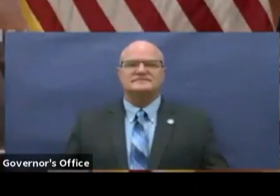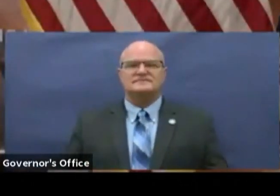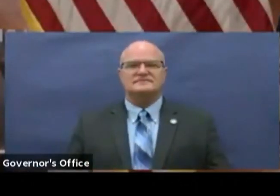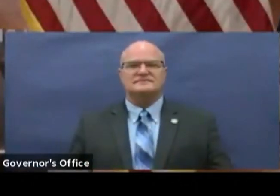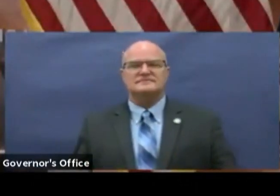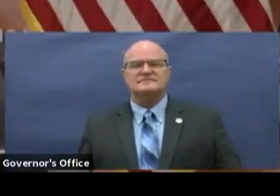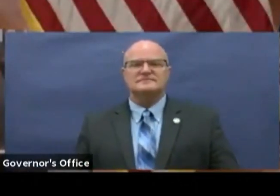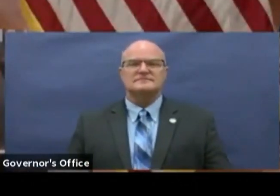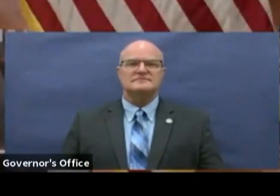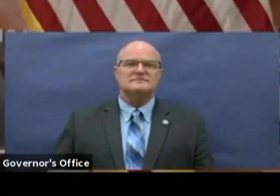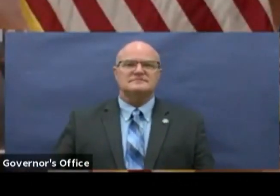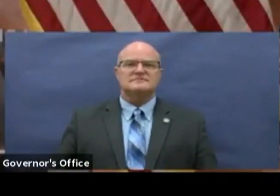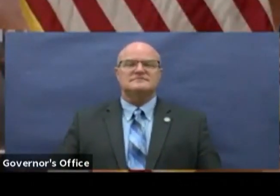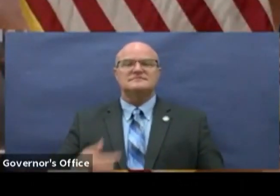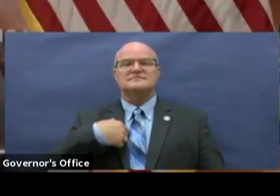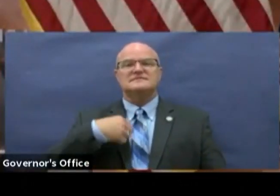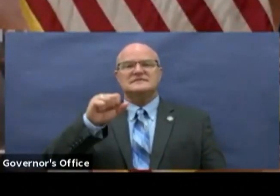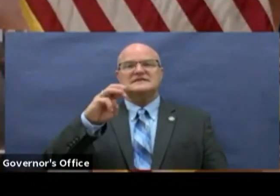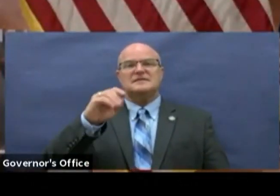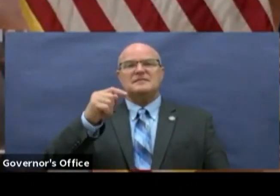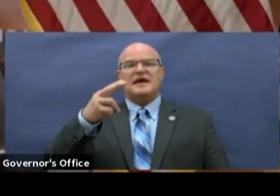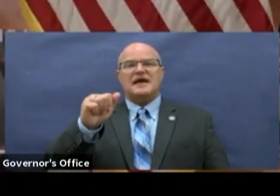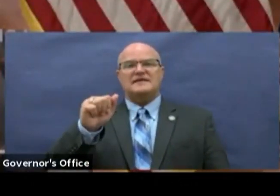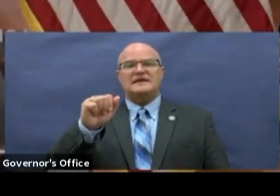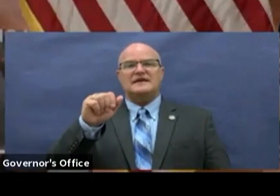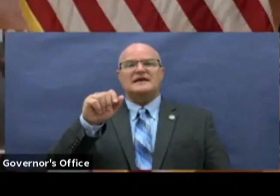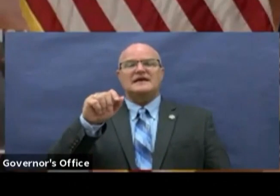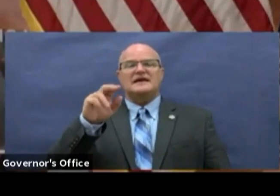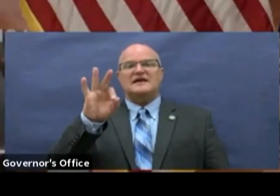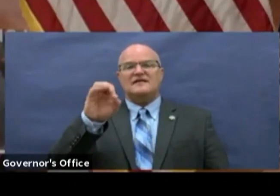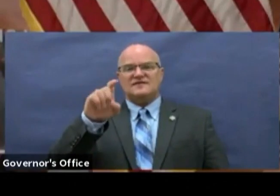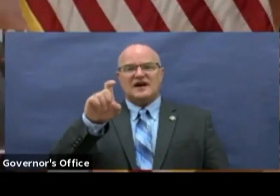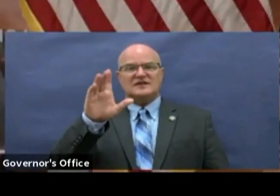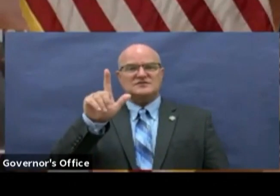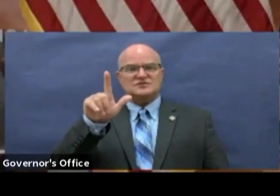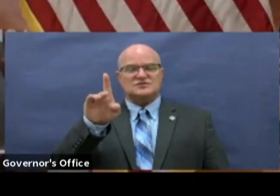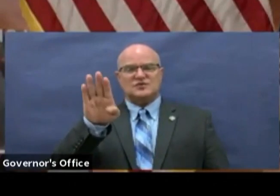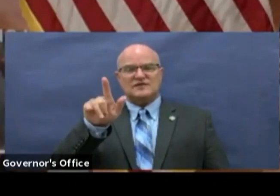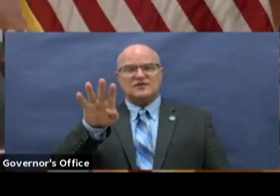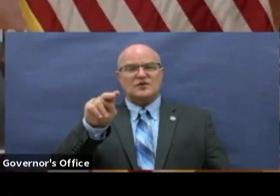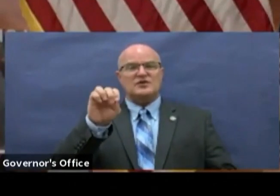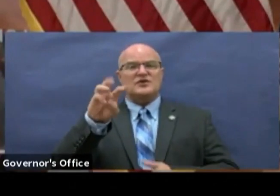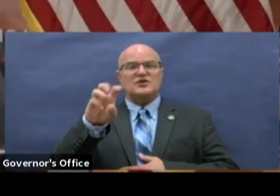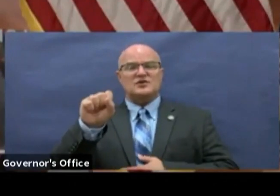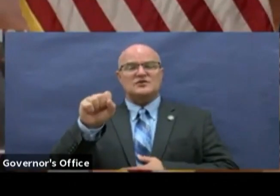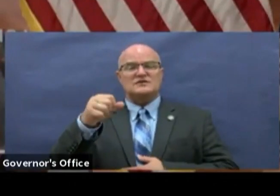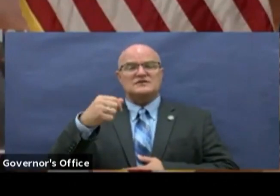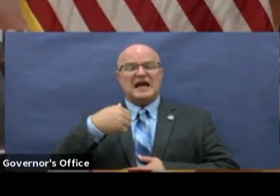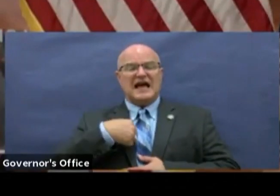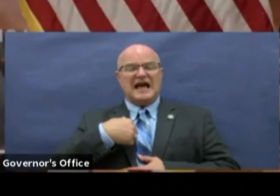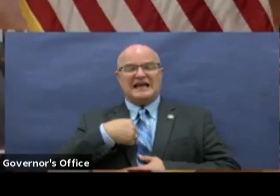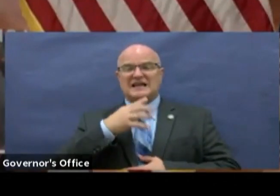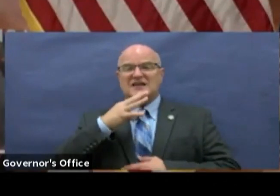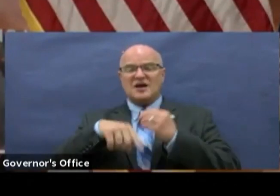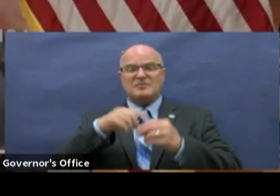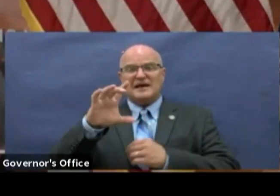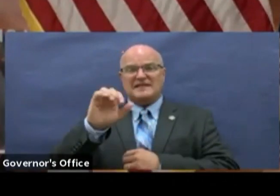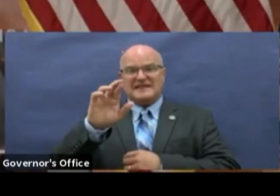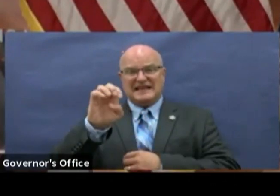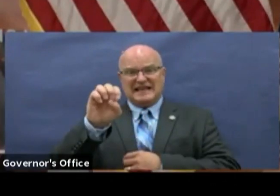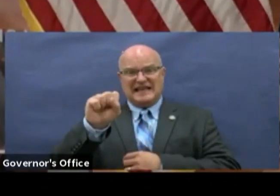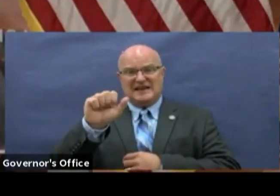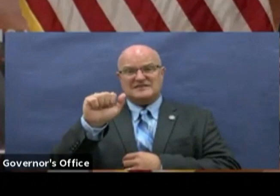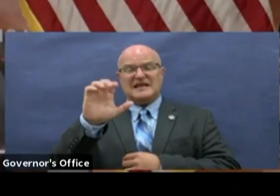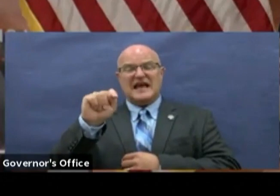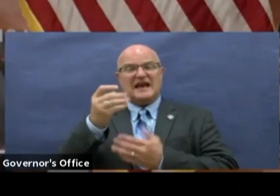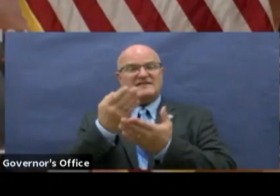Governor, this is Samantha Boyd with KNWA and Fox 24 News. I have a question regarding CARES Act funding. I talked to the Arkansas Department